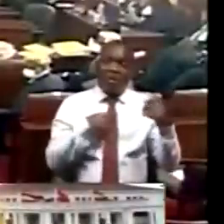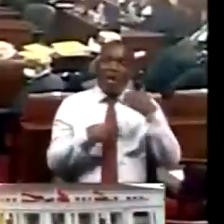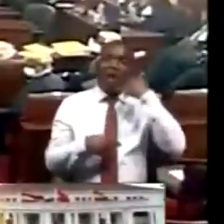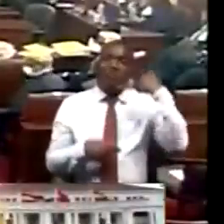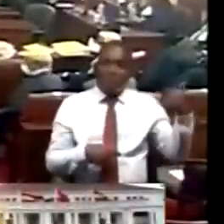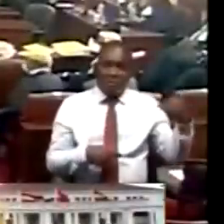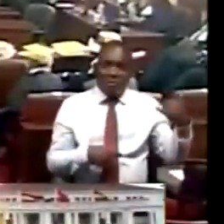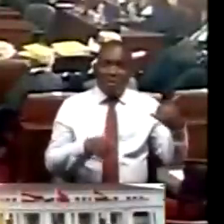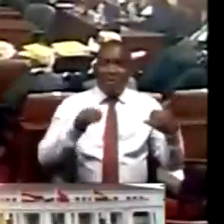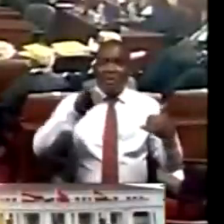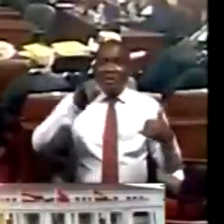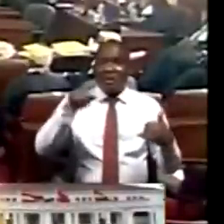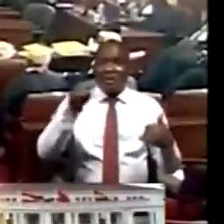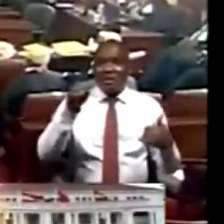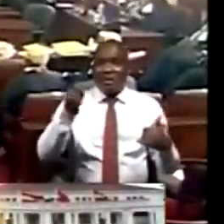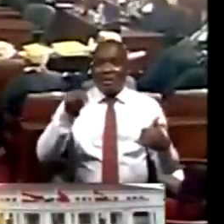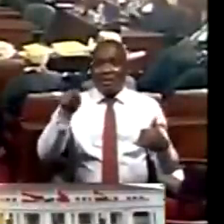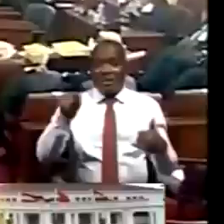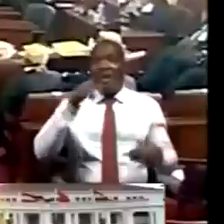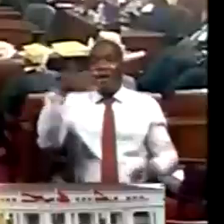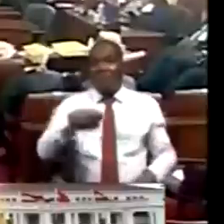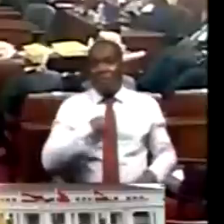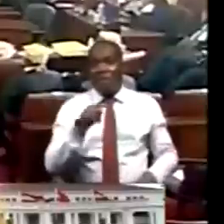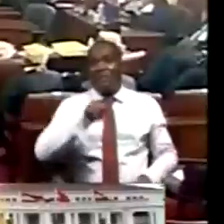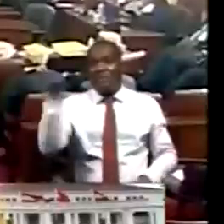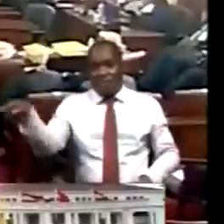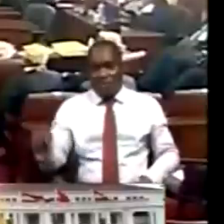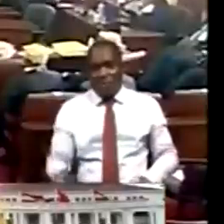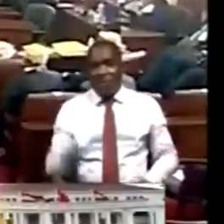when I made a phone call to Jean Mensah, she invited me to come.